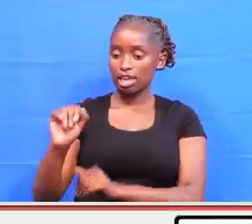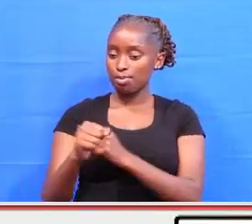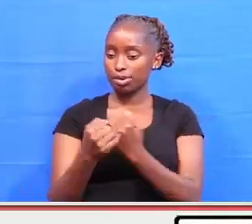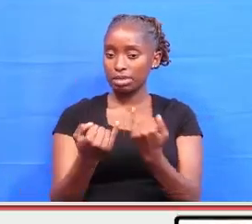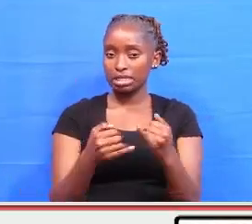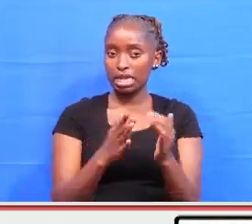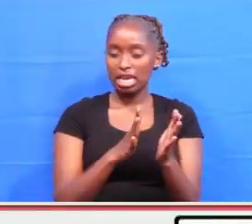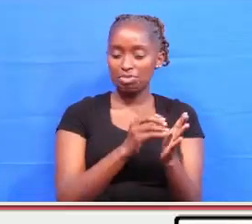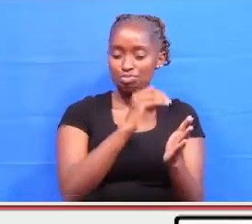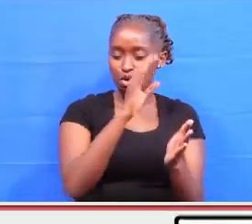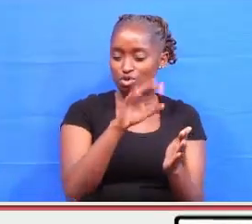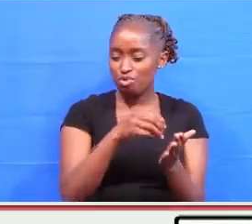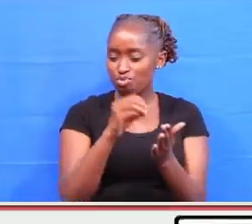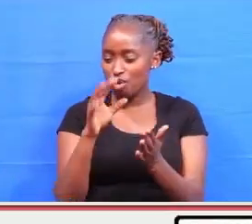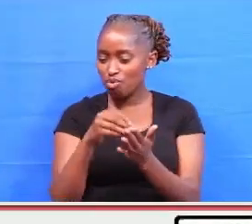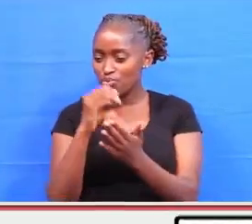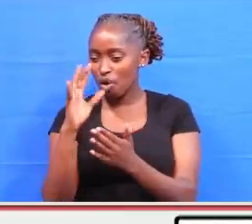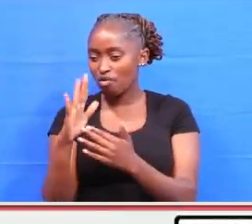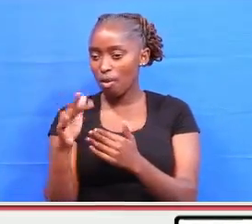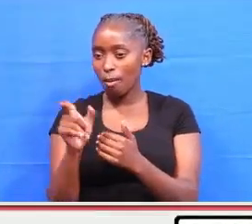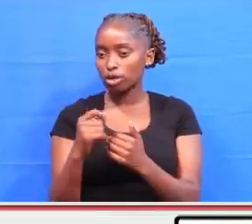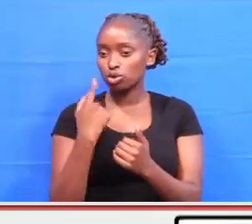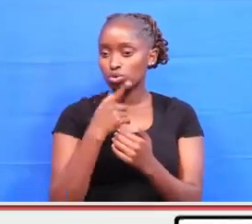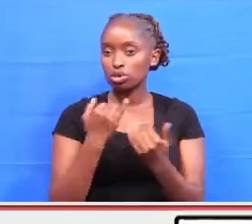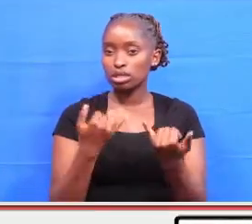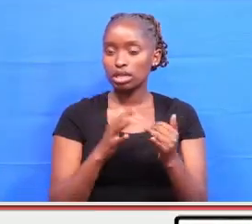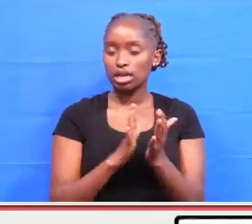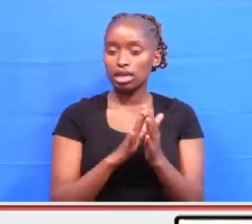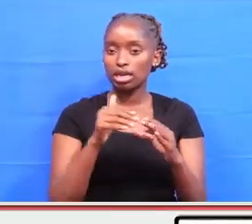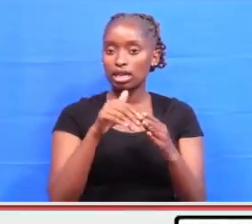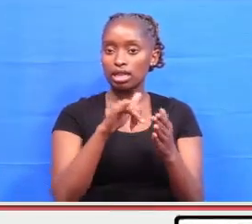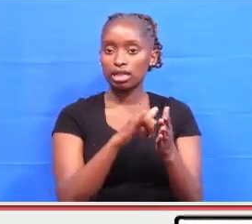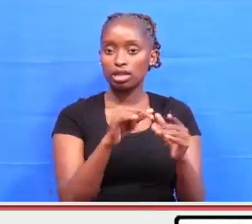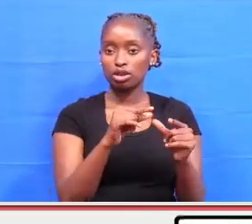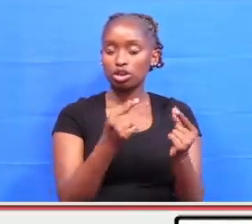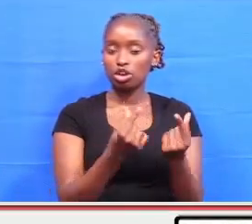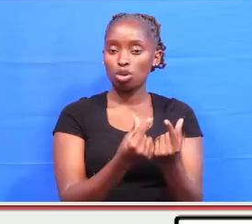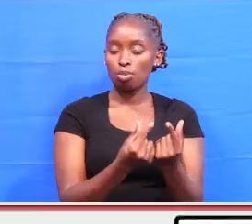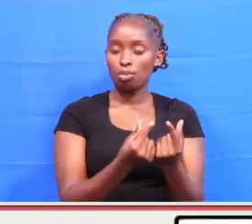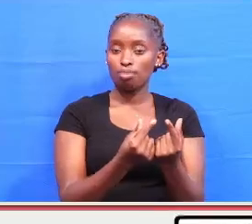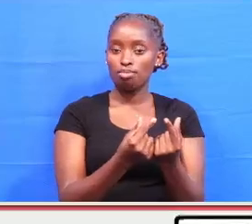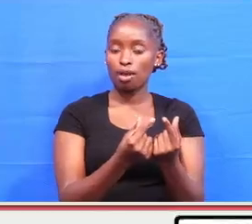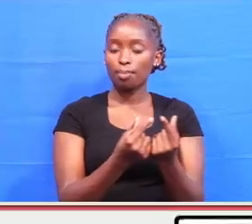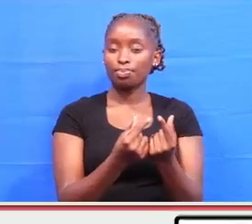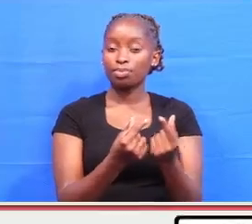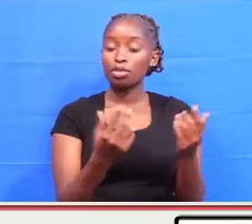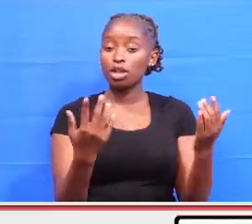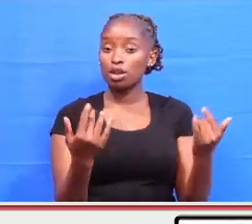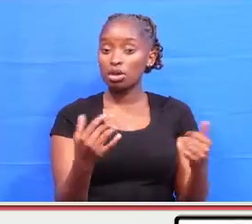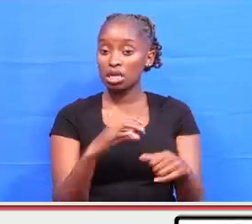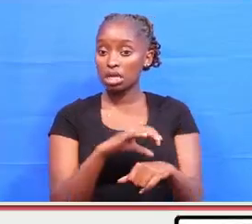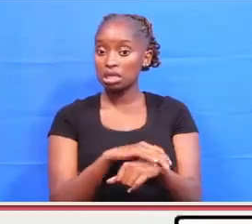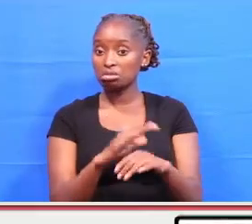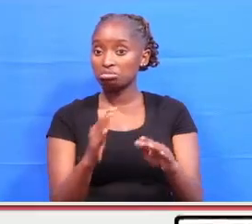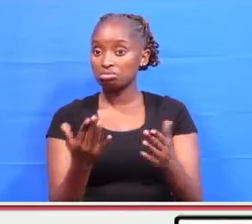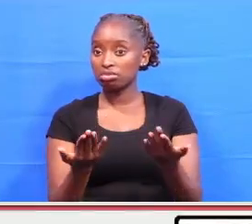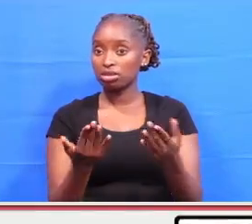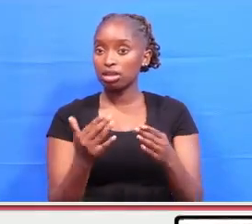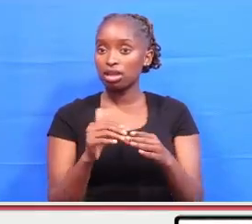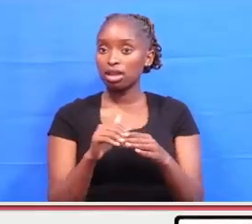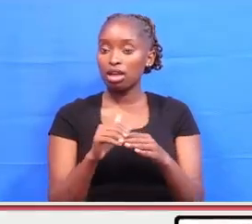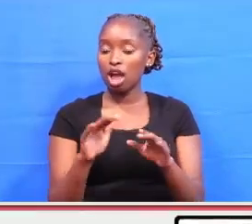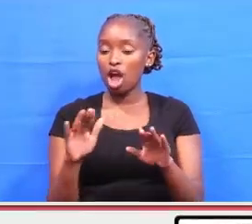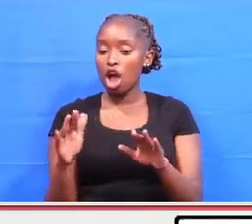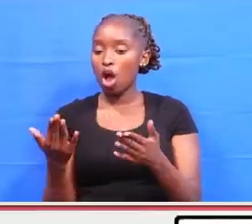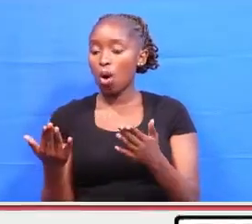fish out everybody who is probably violating the ceiling. Right. And so you get into a lot of, just like,